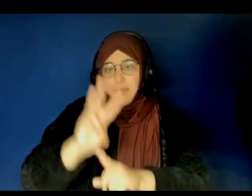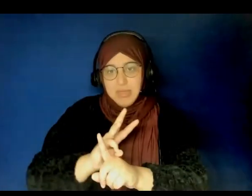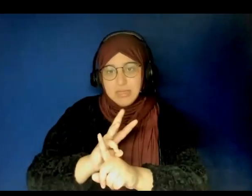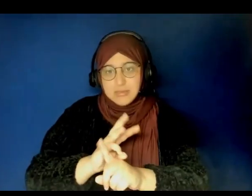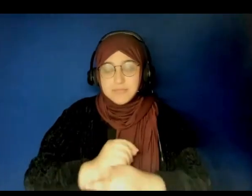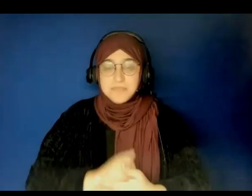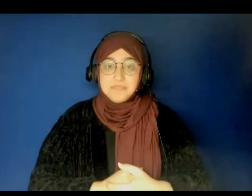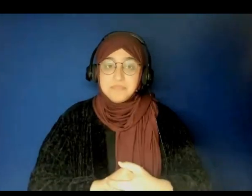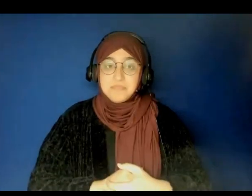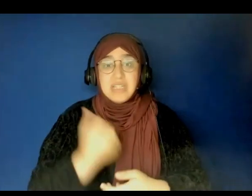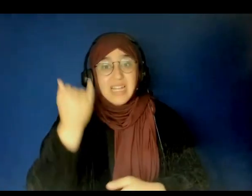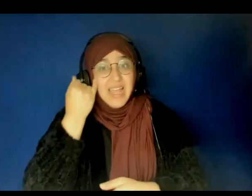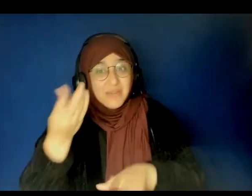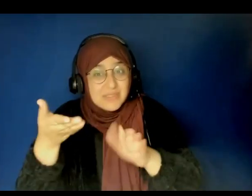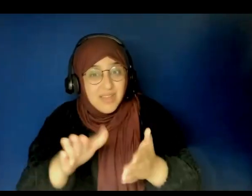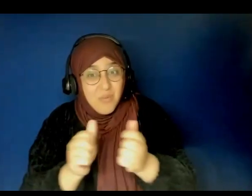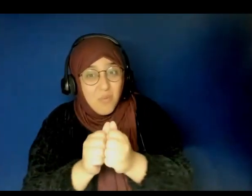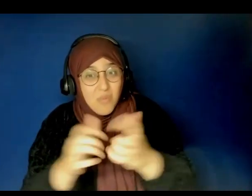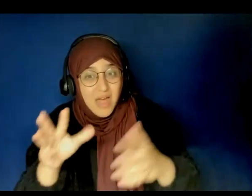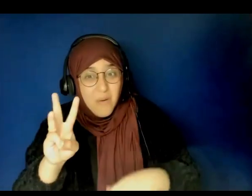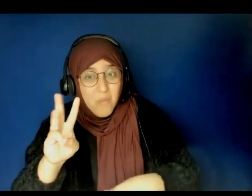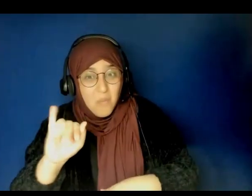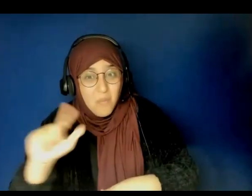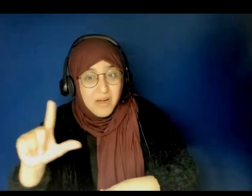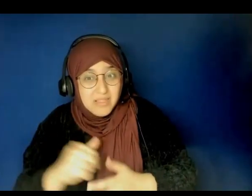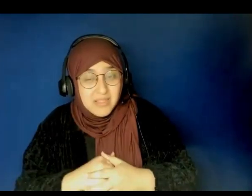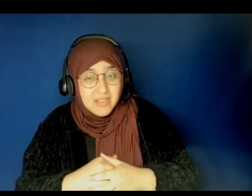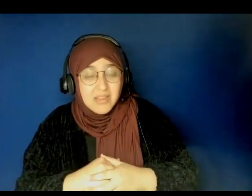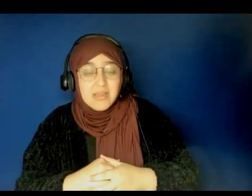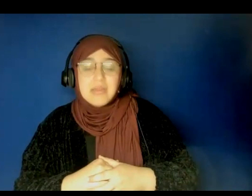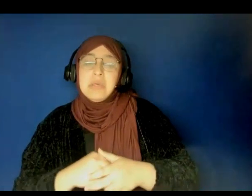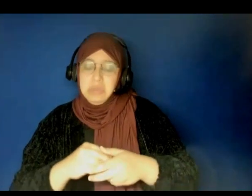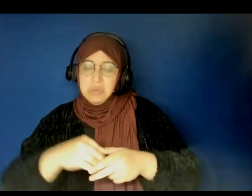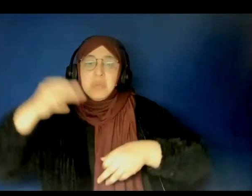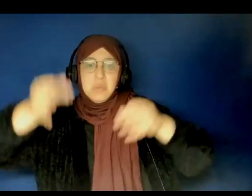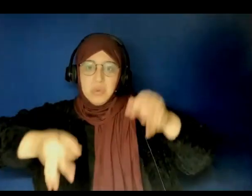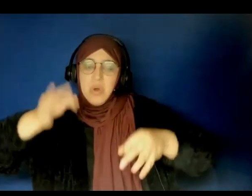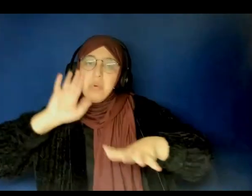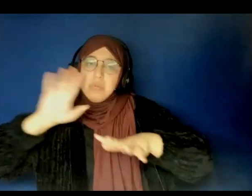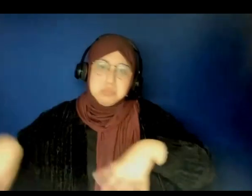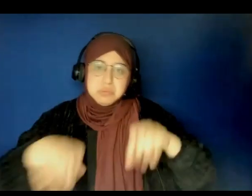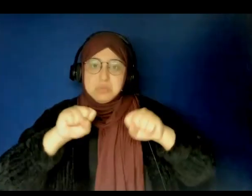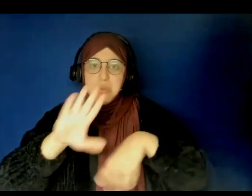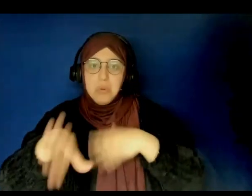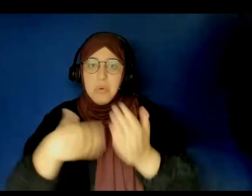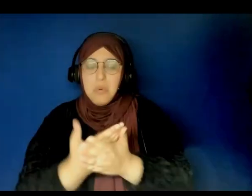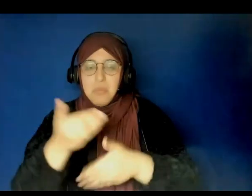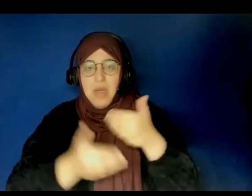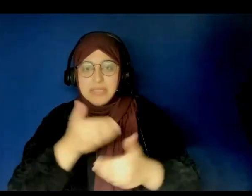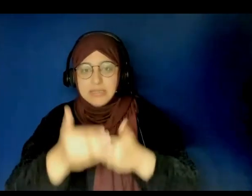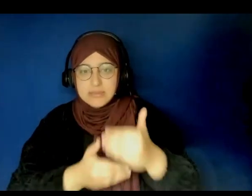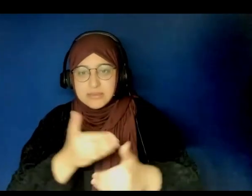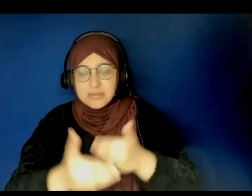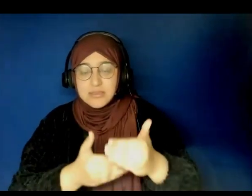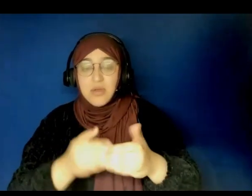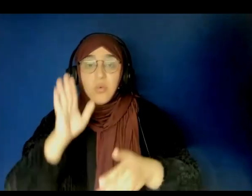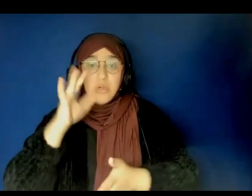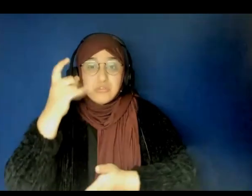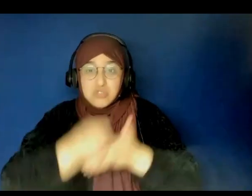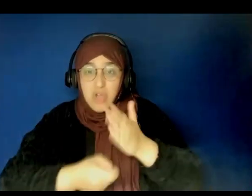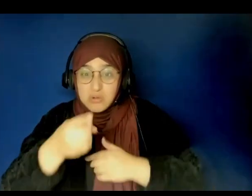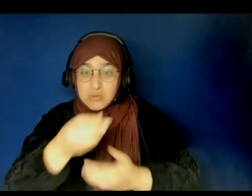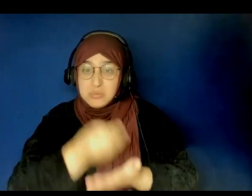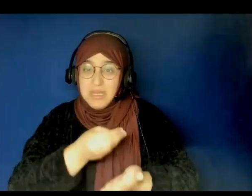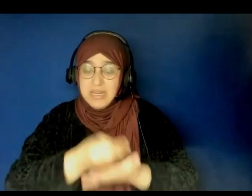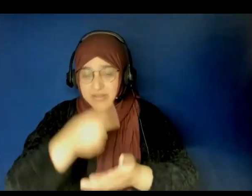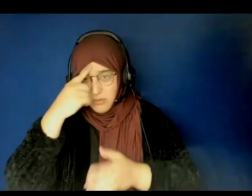you die without a will, then the court is going to take over the entire process. They're going to charge you money to do it. They're